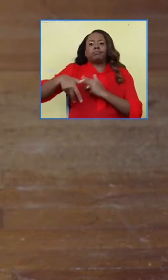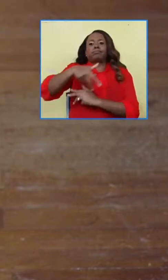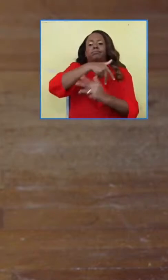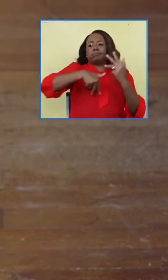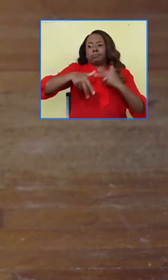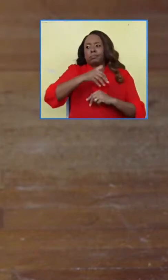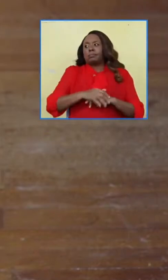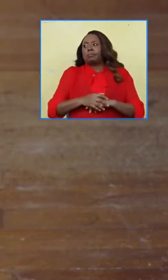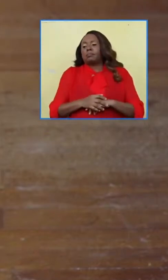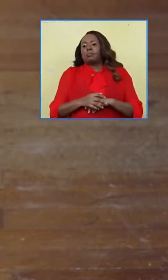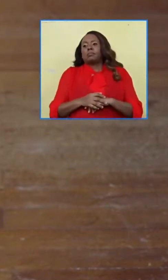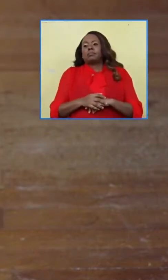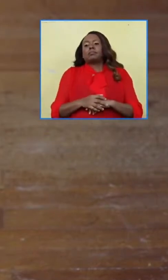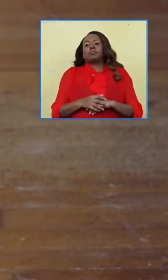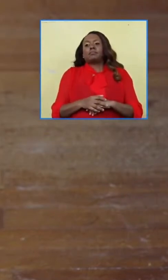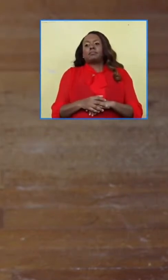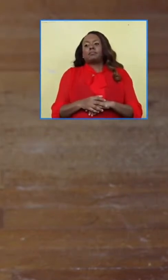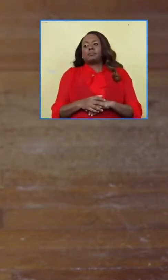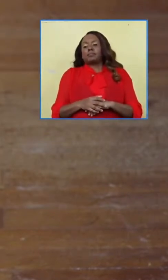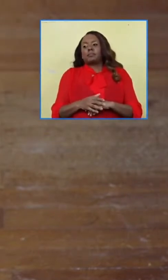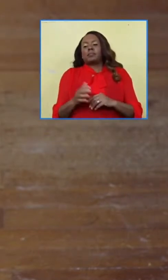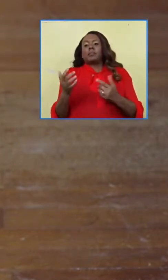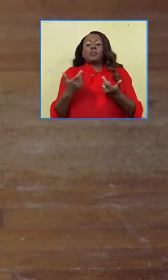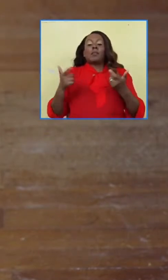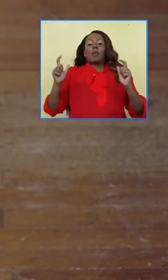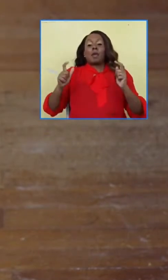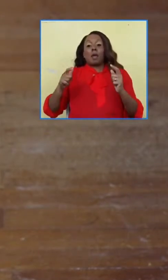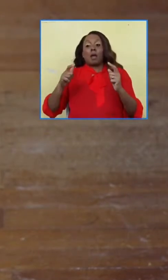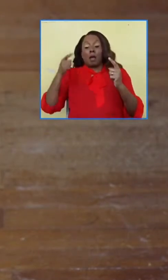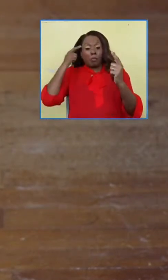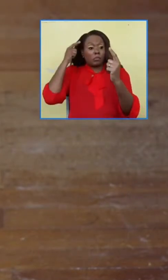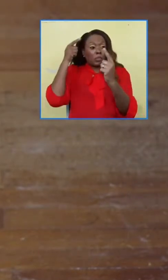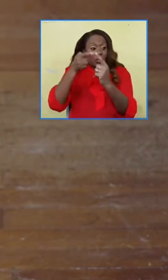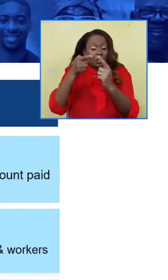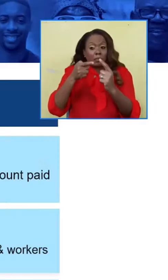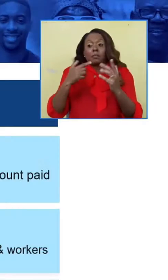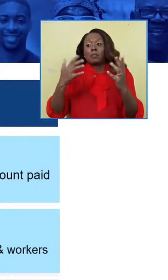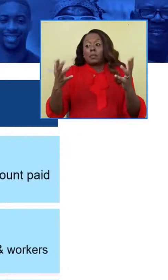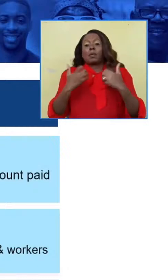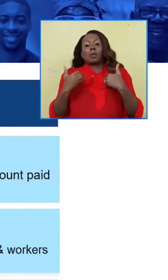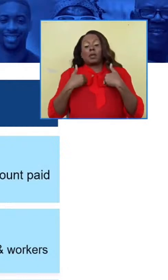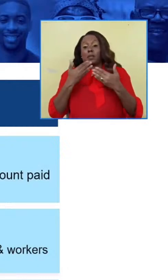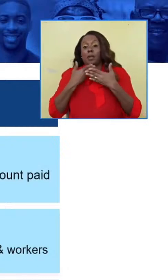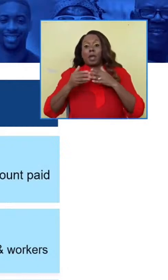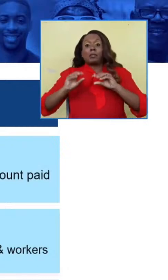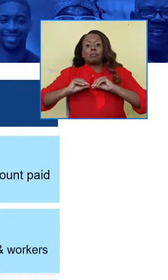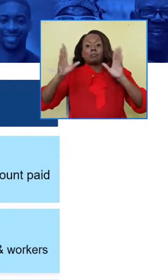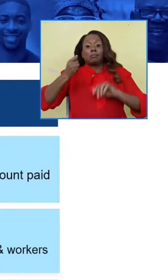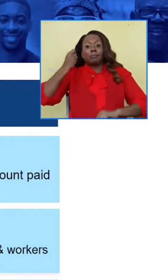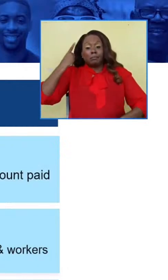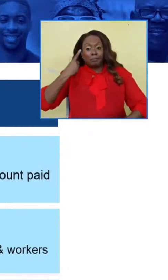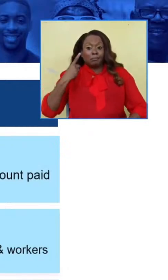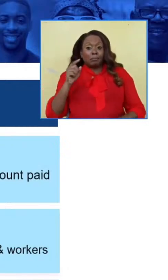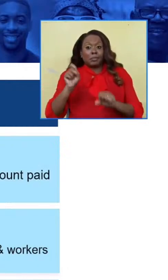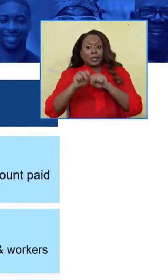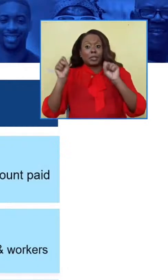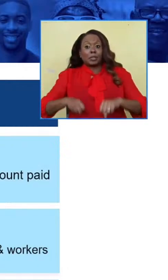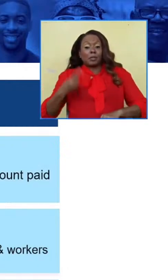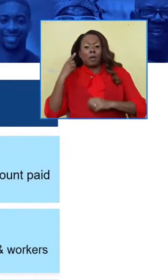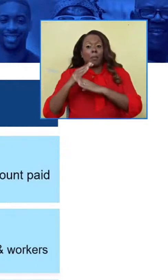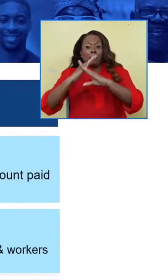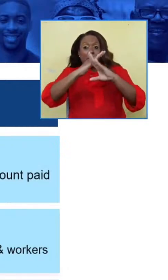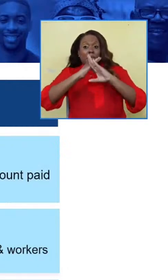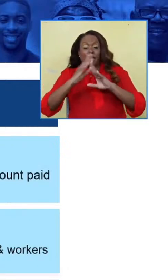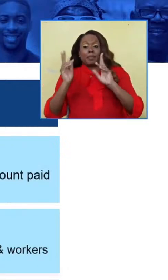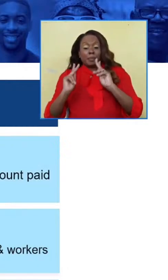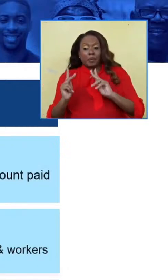overall objective, we try to put in one sentence, which essentially is to have a comprehensive system of social protection,